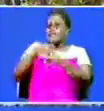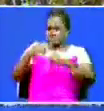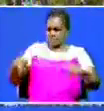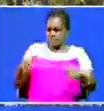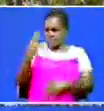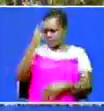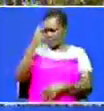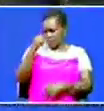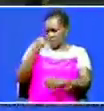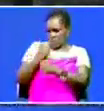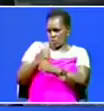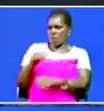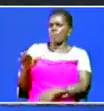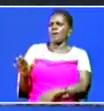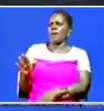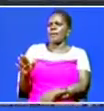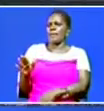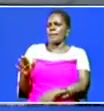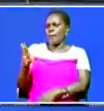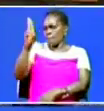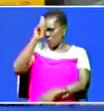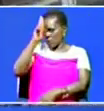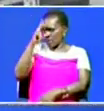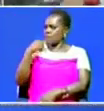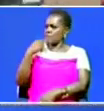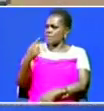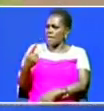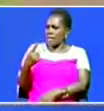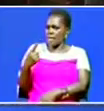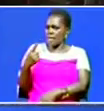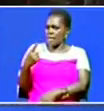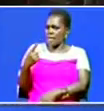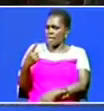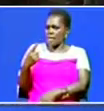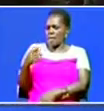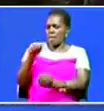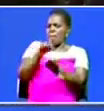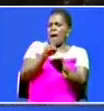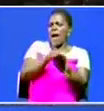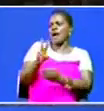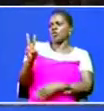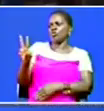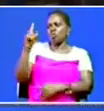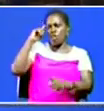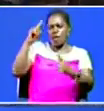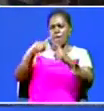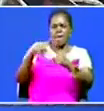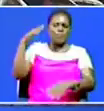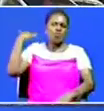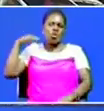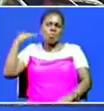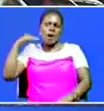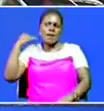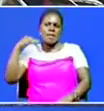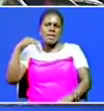suspicious operations. Police indicate at least two banks within Ruiru in Kiambu County were a target for the robbery.